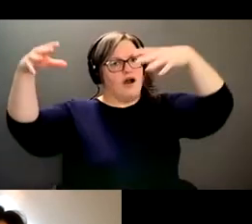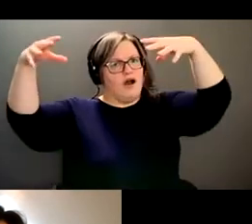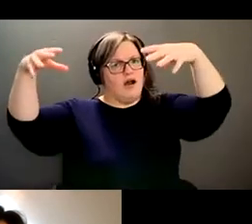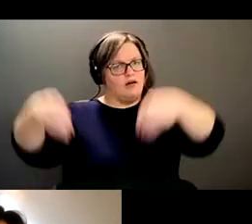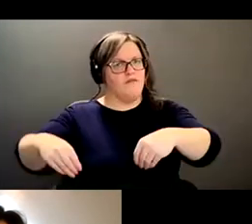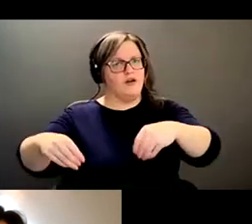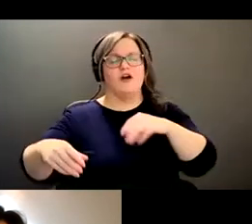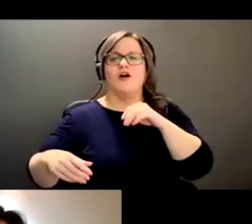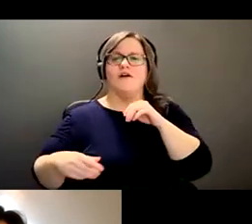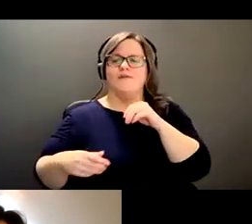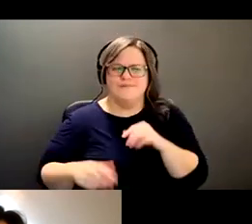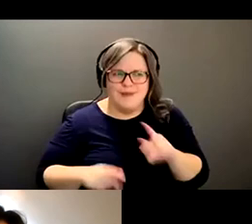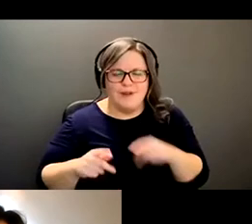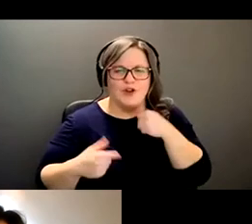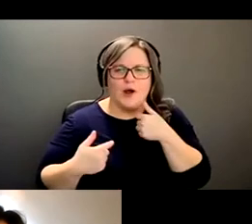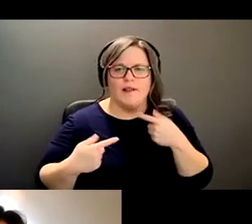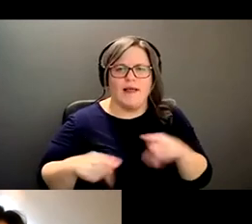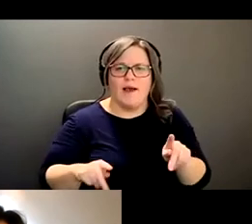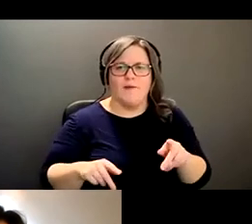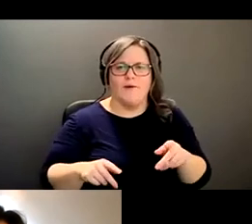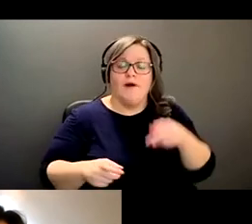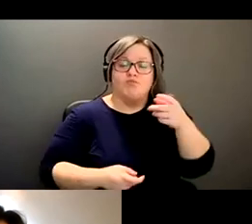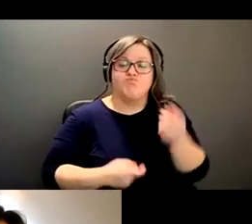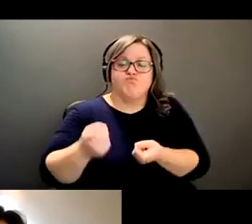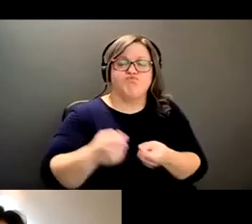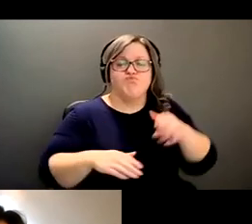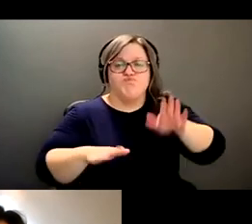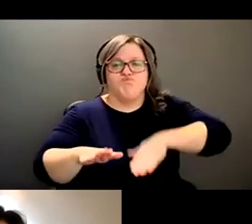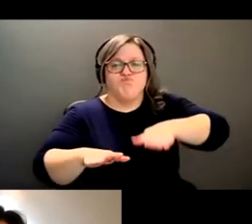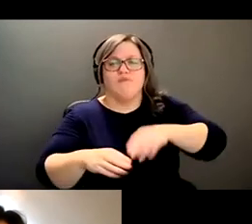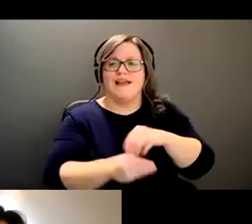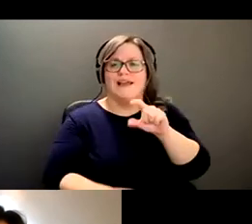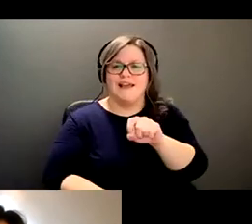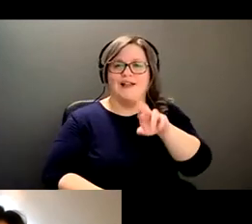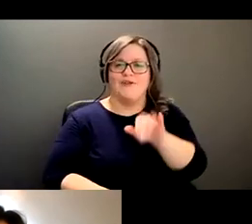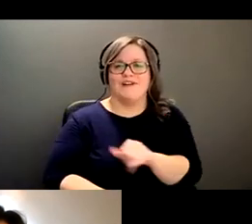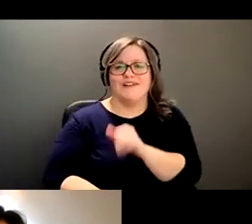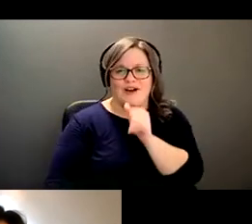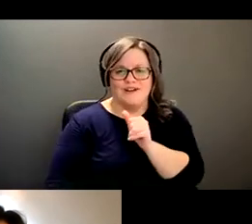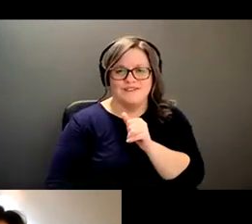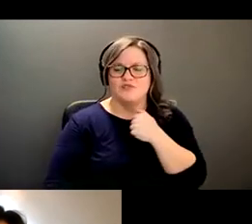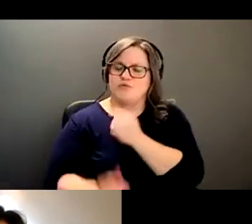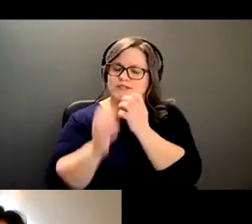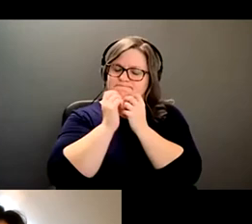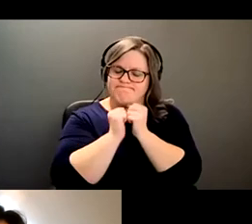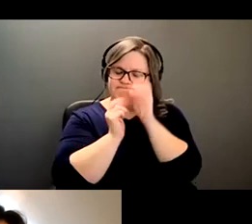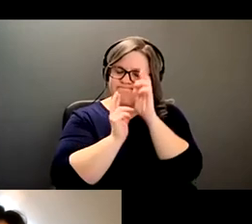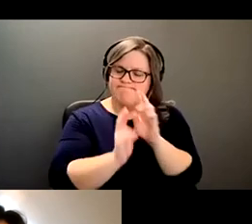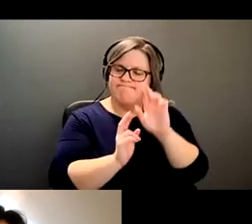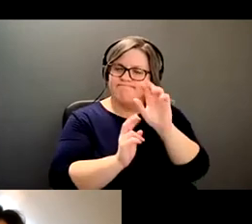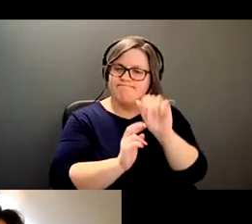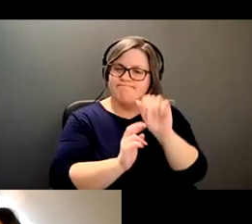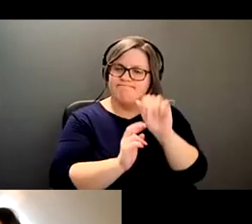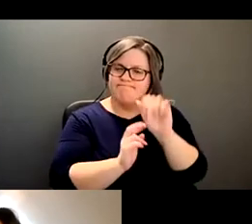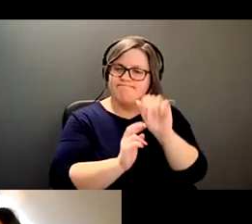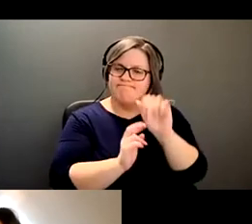gallery or rollerblade in, because it's, you know, you have to respect the art. Mm-hmm. And sure,